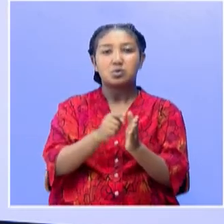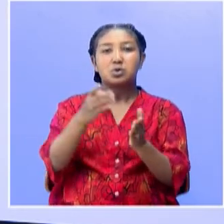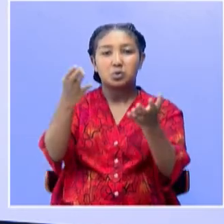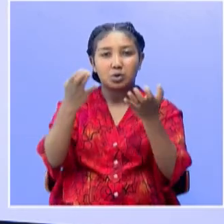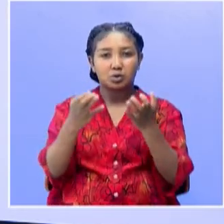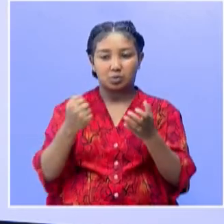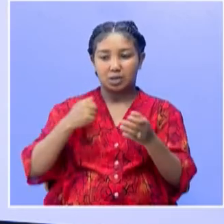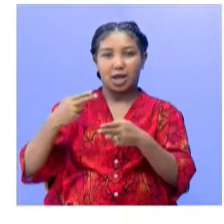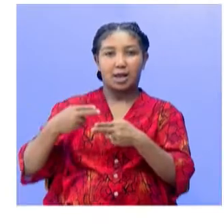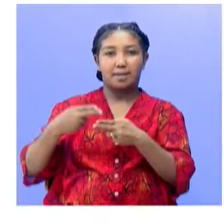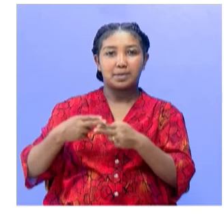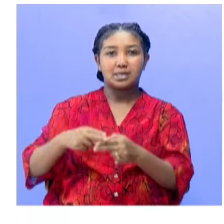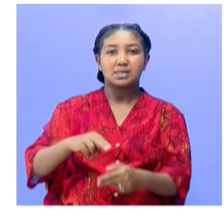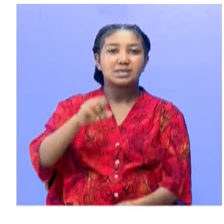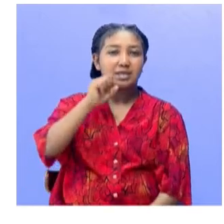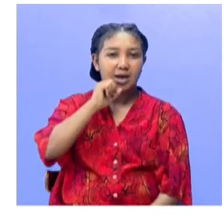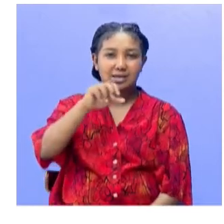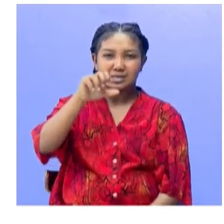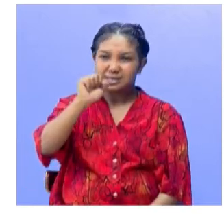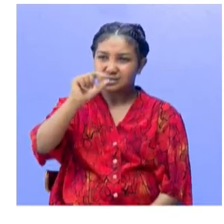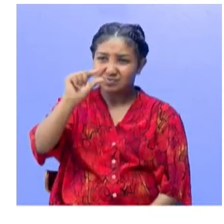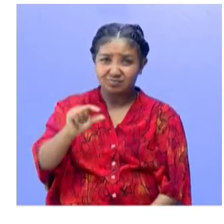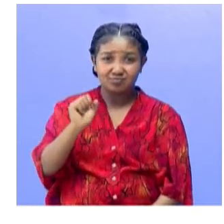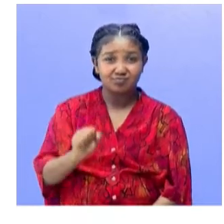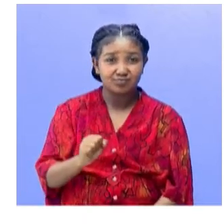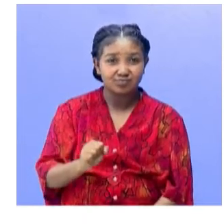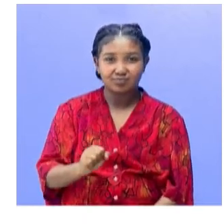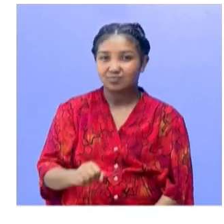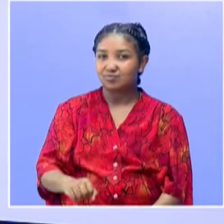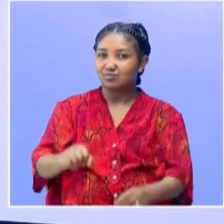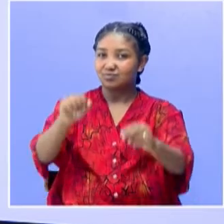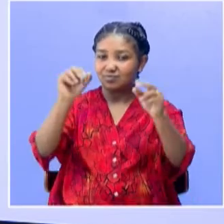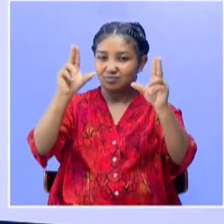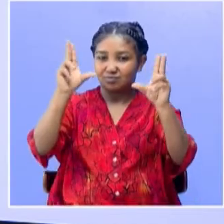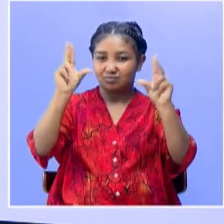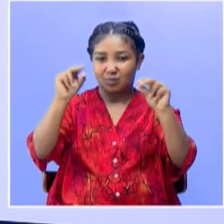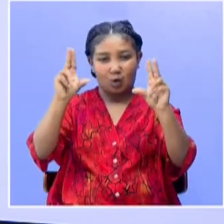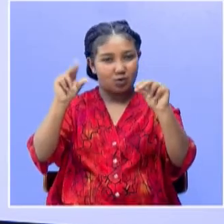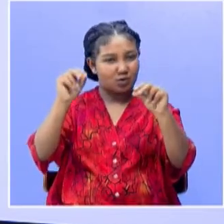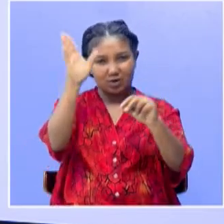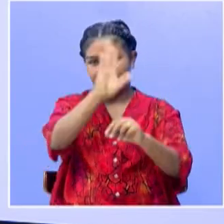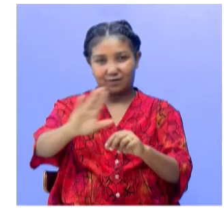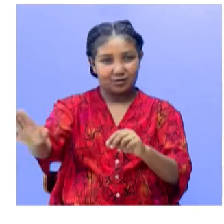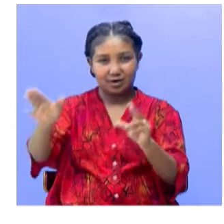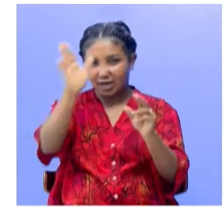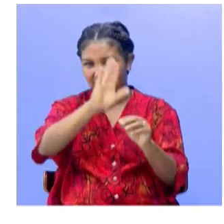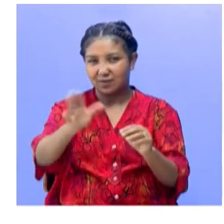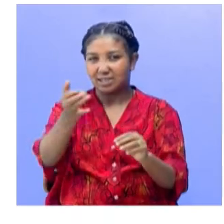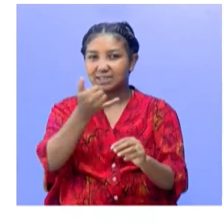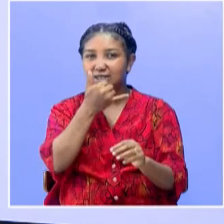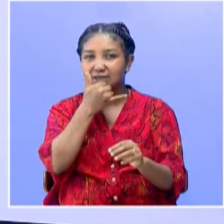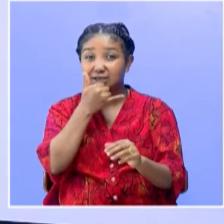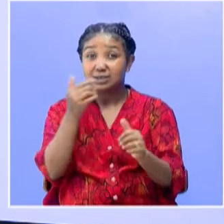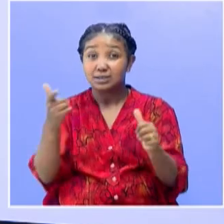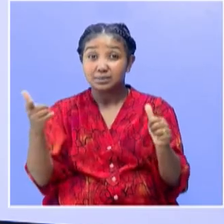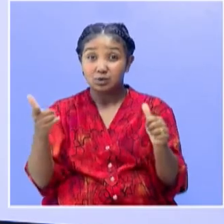to write my name, do you write like this? Sanait? This way? Never. That's wrong.